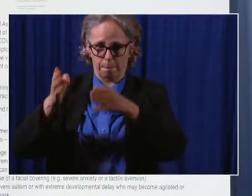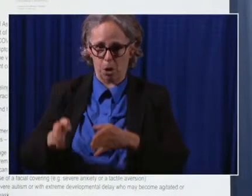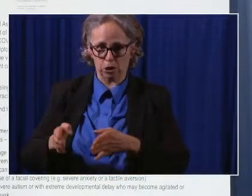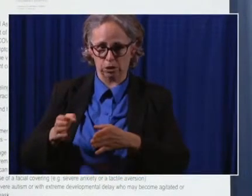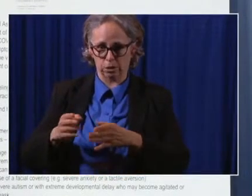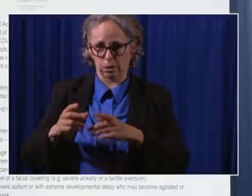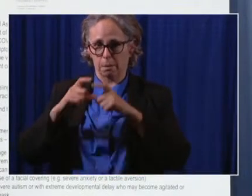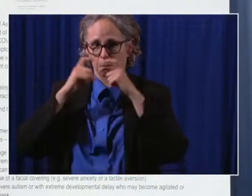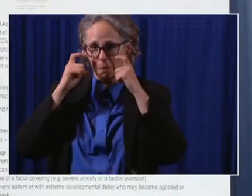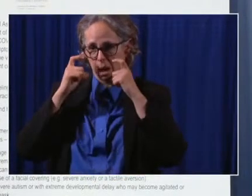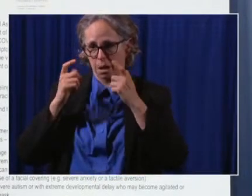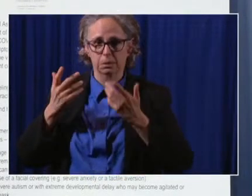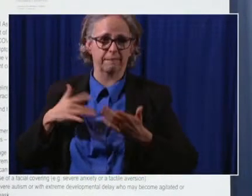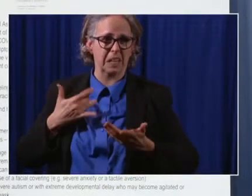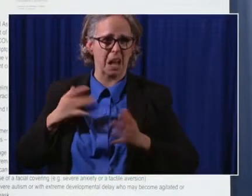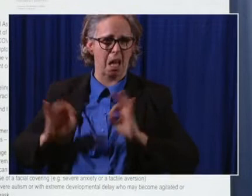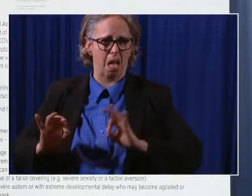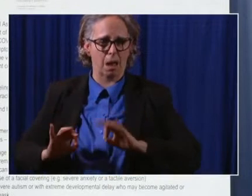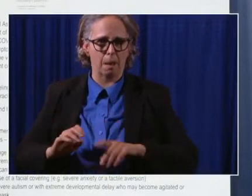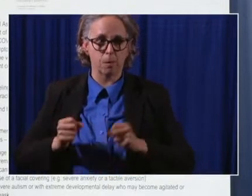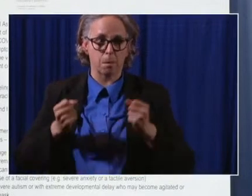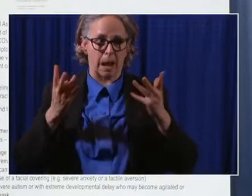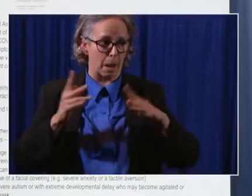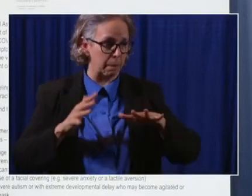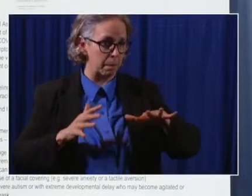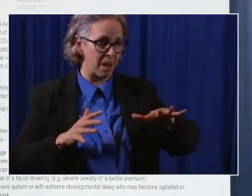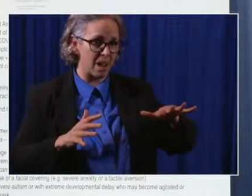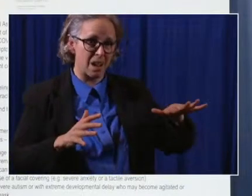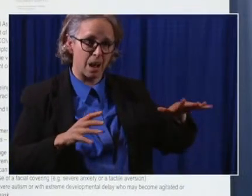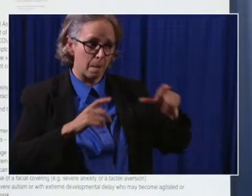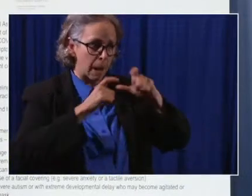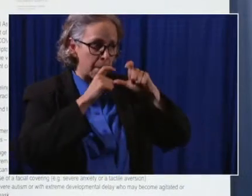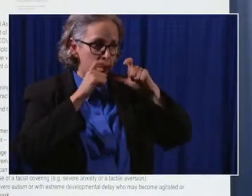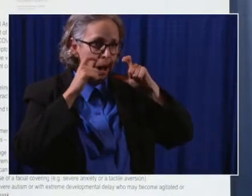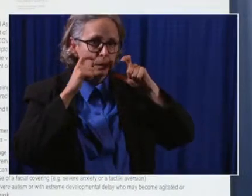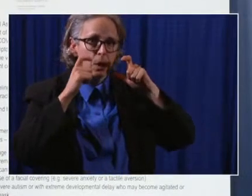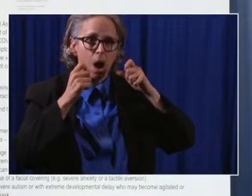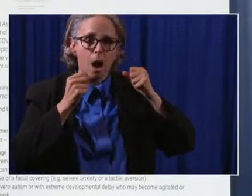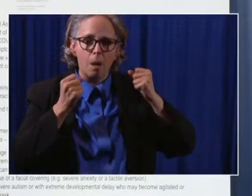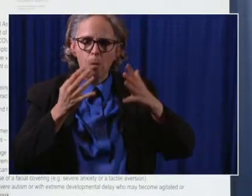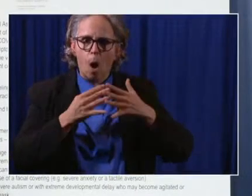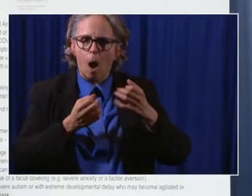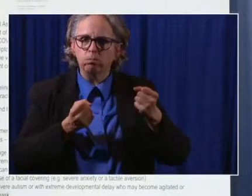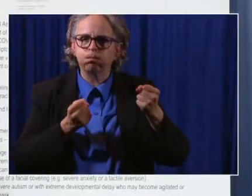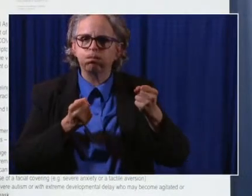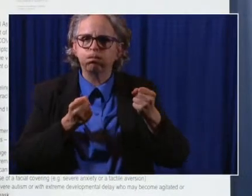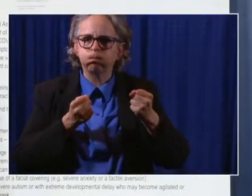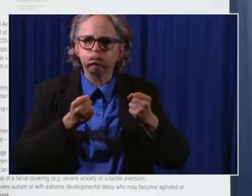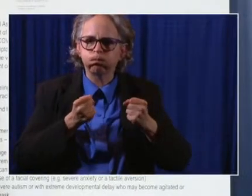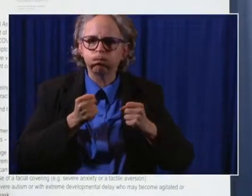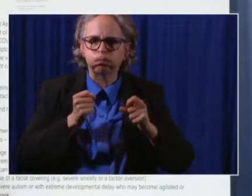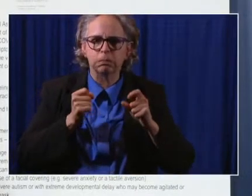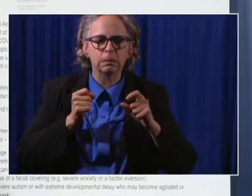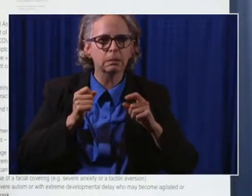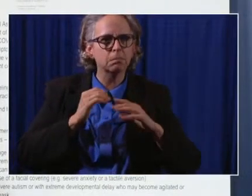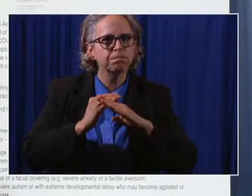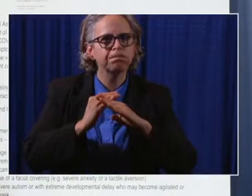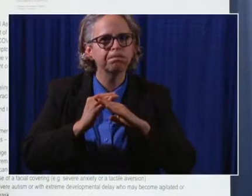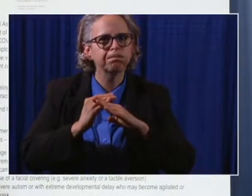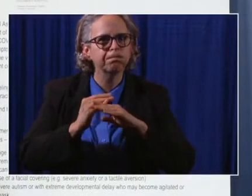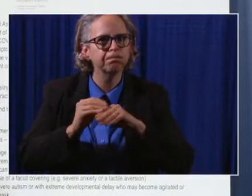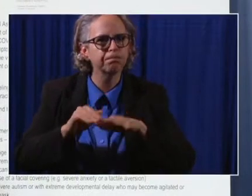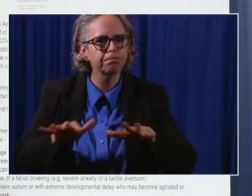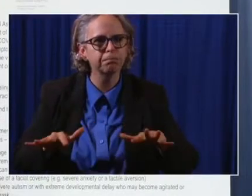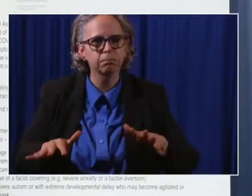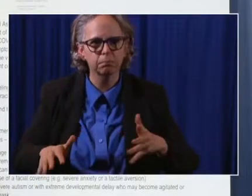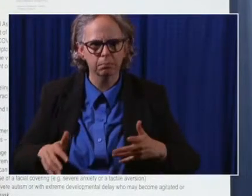do, and all of us putting something on. And look, when I talk to the medical professionals,